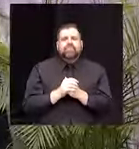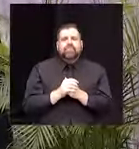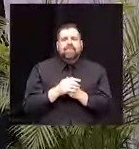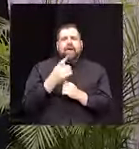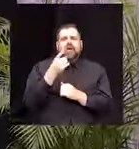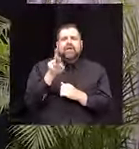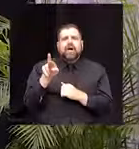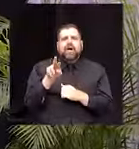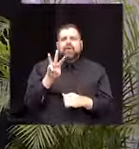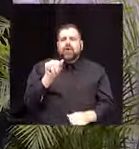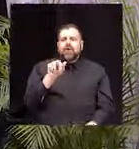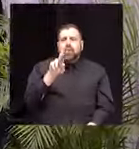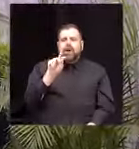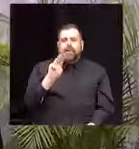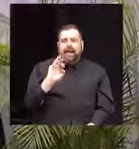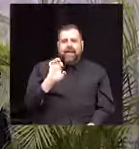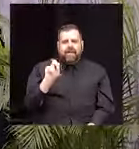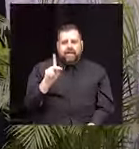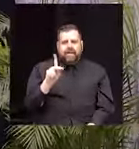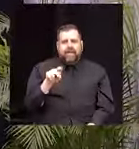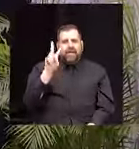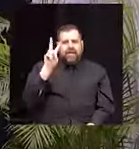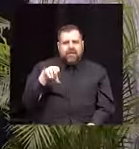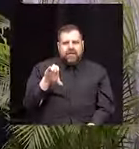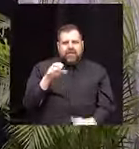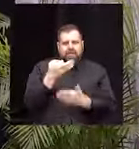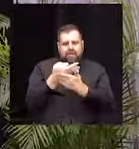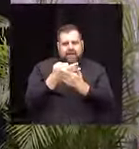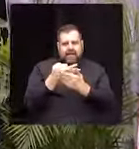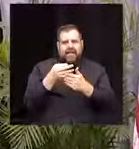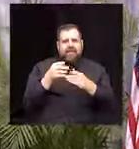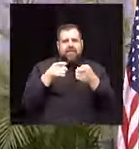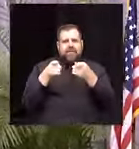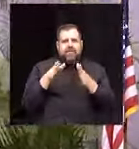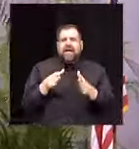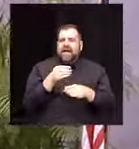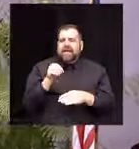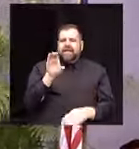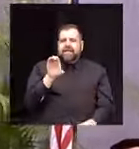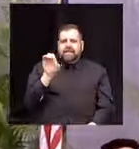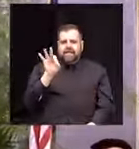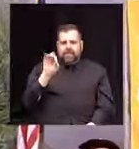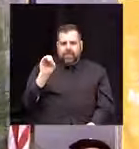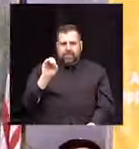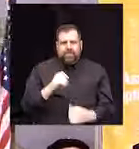Dr. Janet Warmack, vice chancellor of finance and administration and chief financial officer.